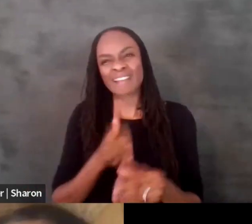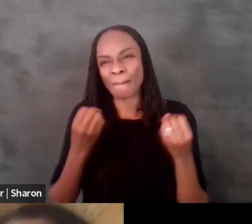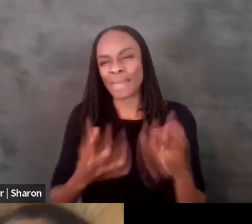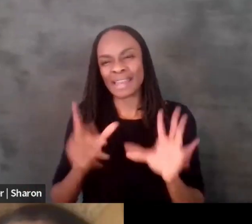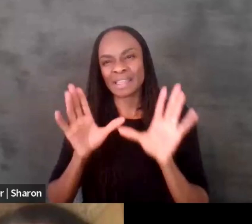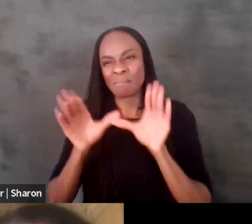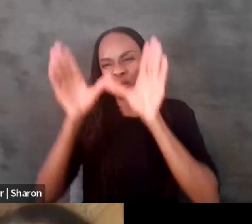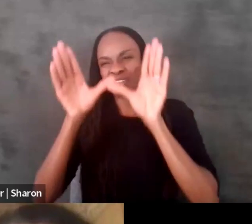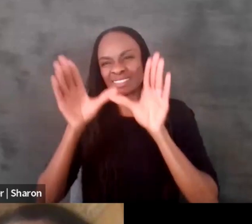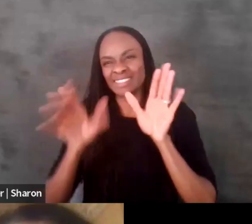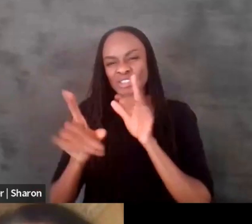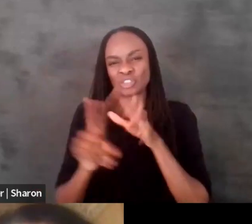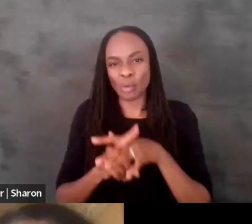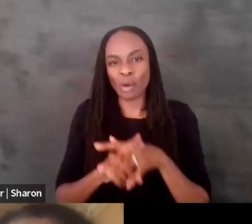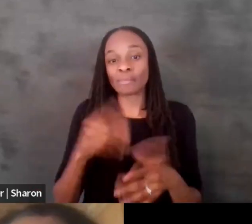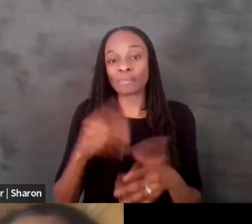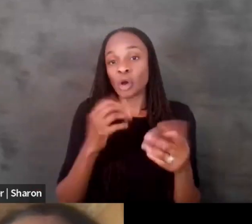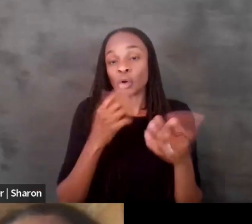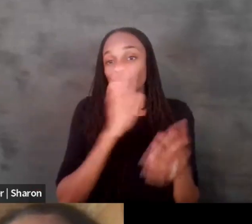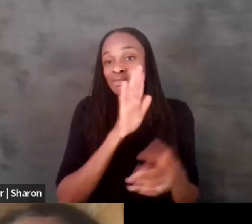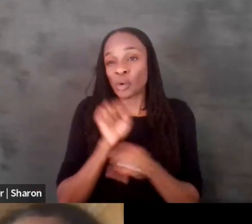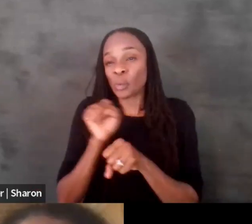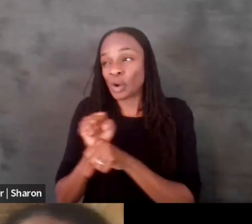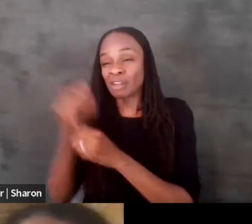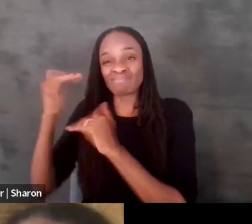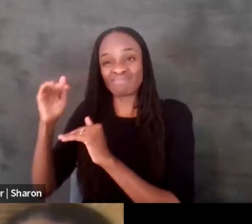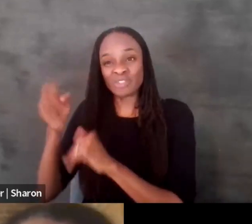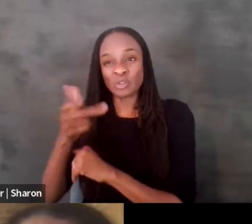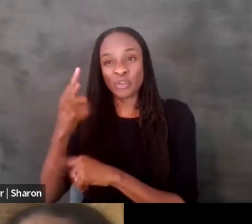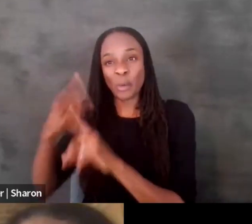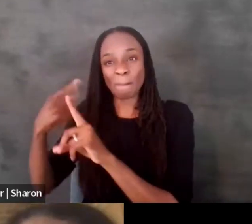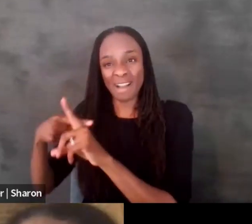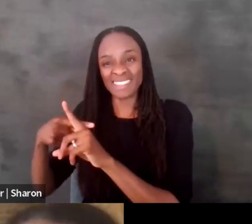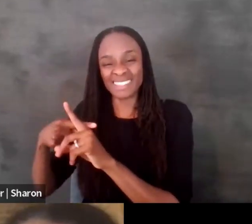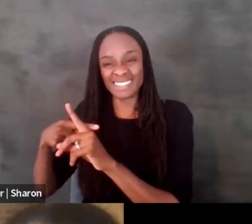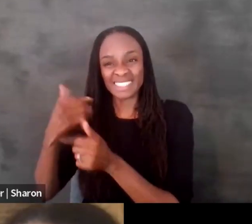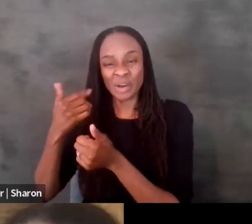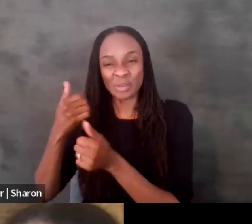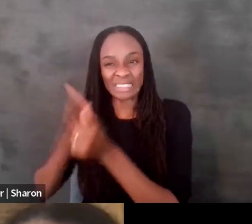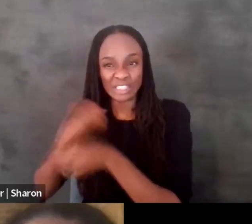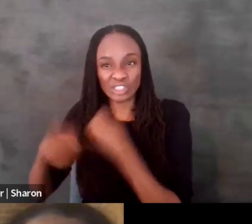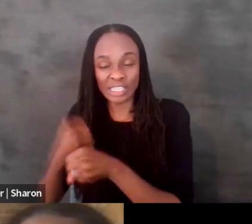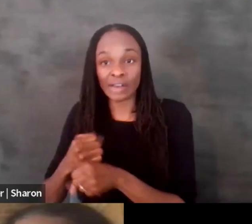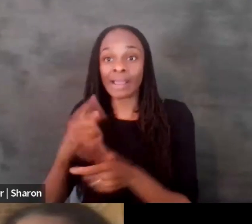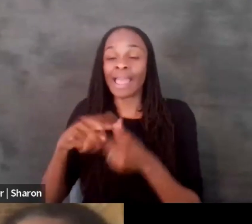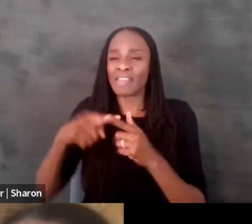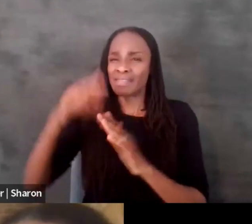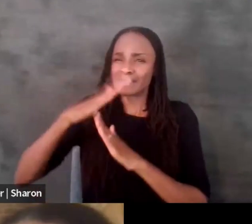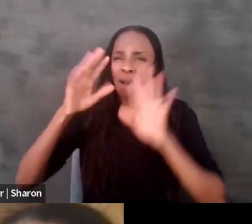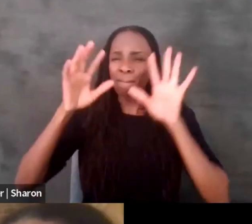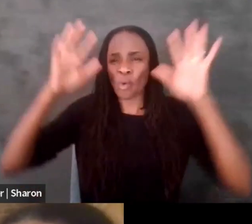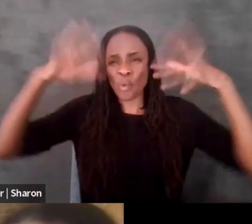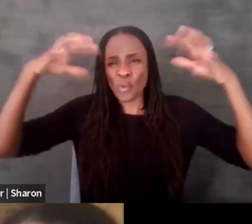is restricted to a few months of the year. And then Mm, in some of the months, like in the peak rainy season there, we mm,